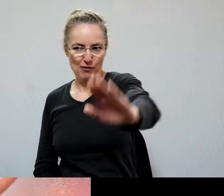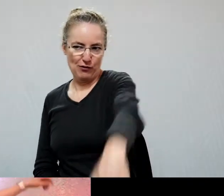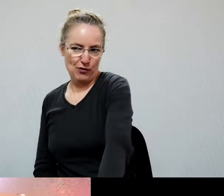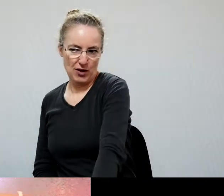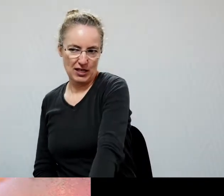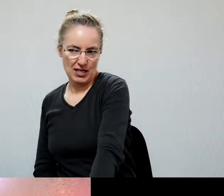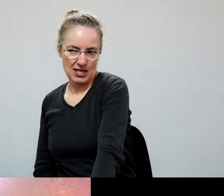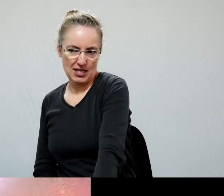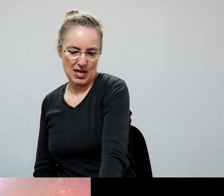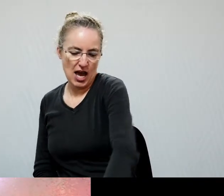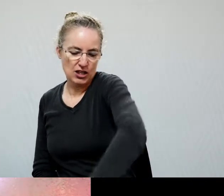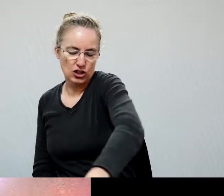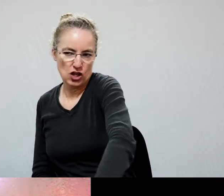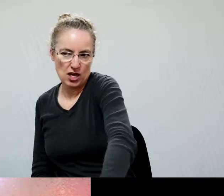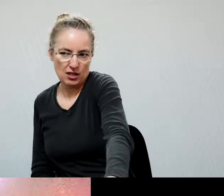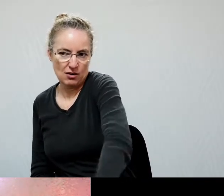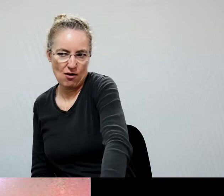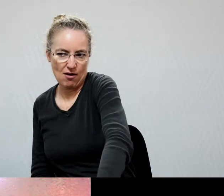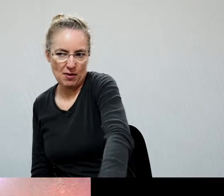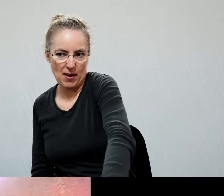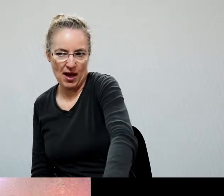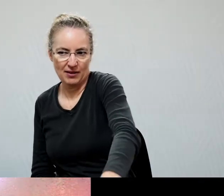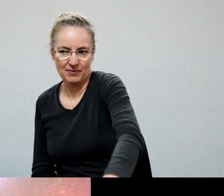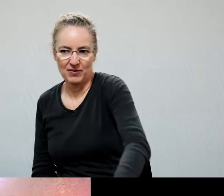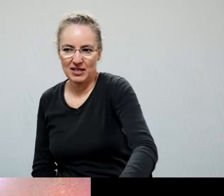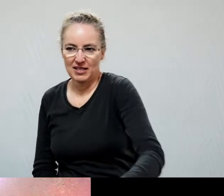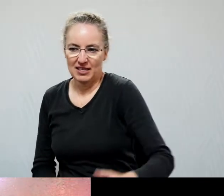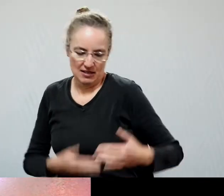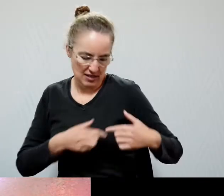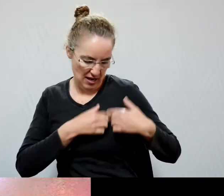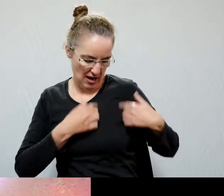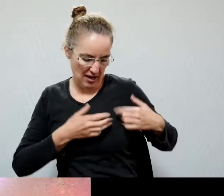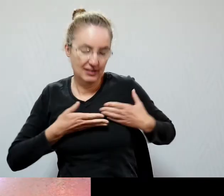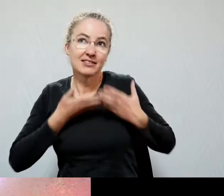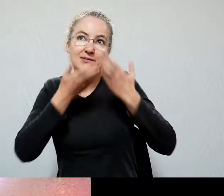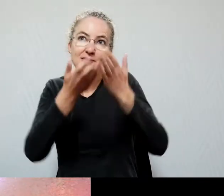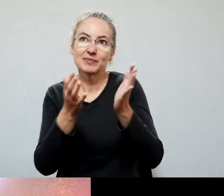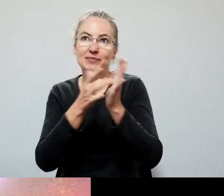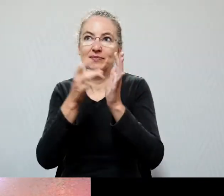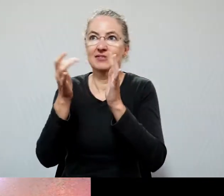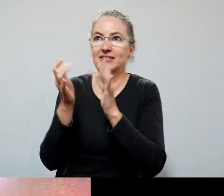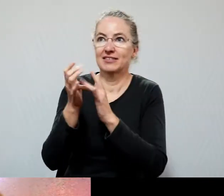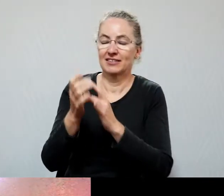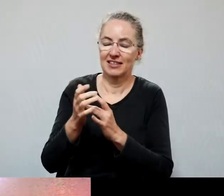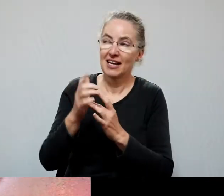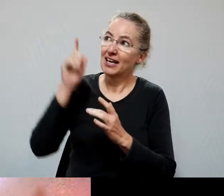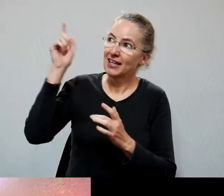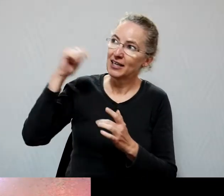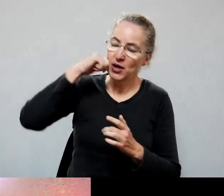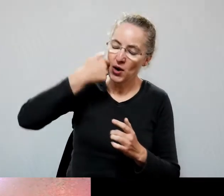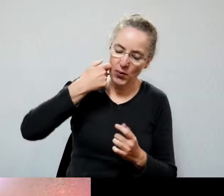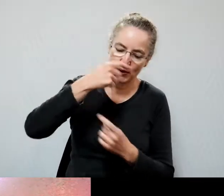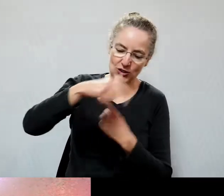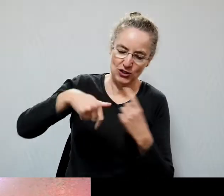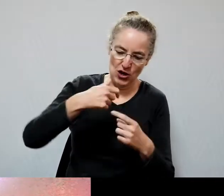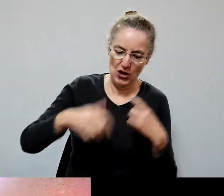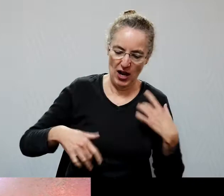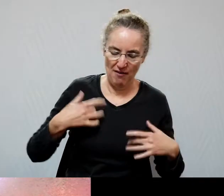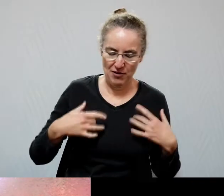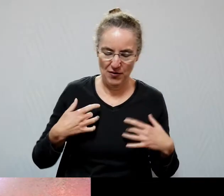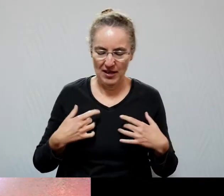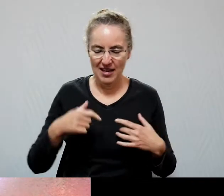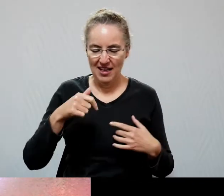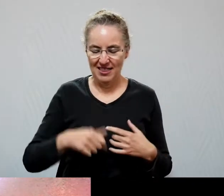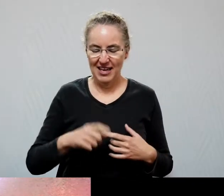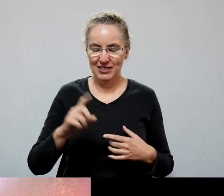your left foot in, and you shake it all about. You give your heart to Jesus, He will turn your life around, and that's